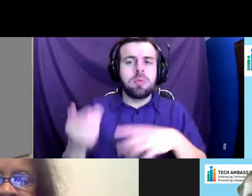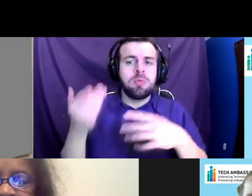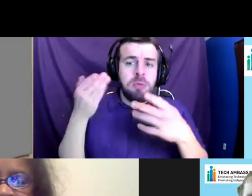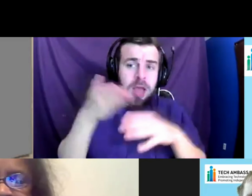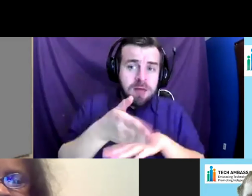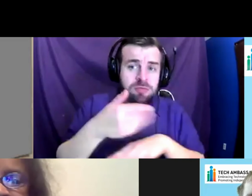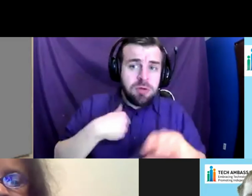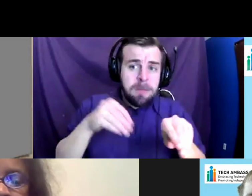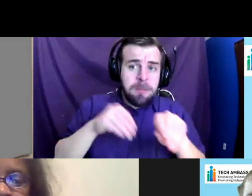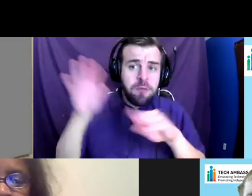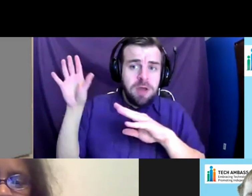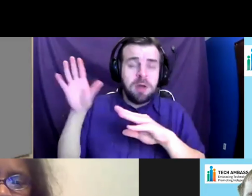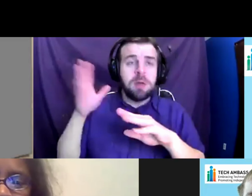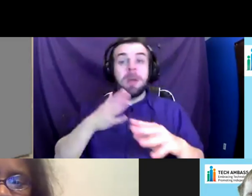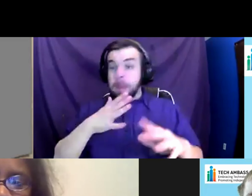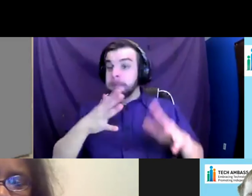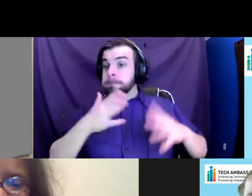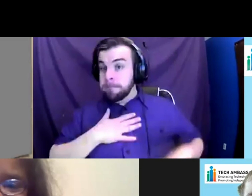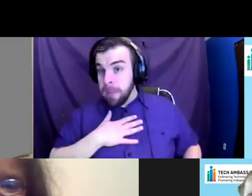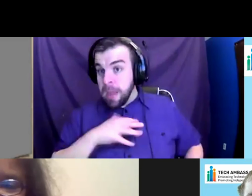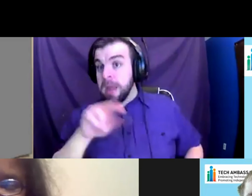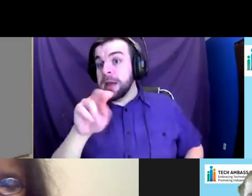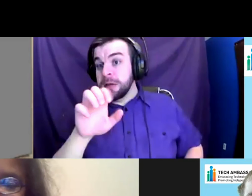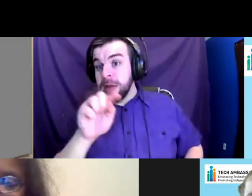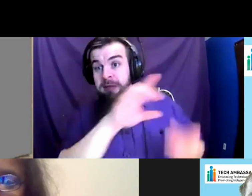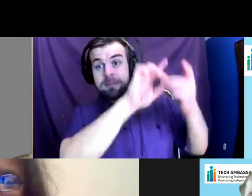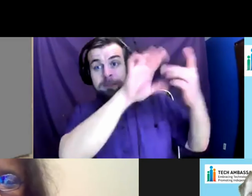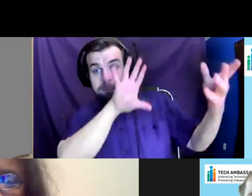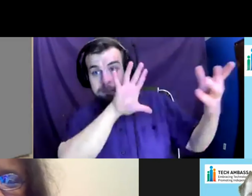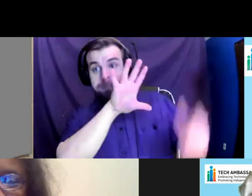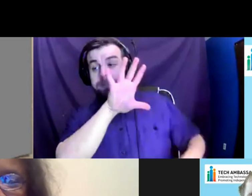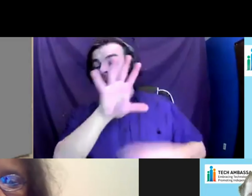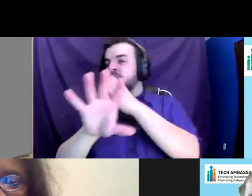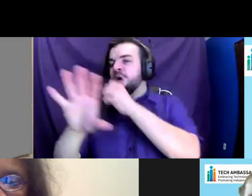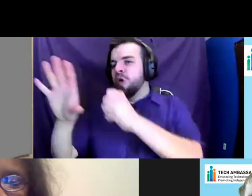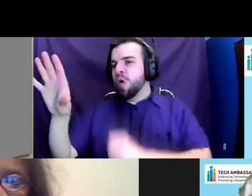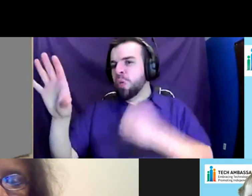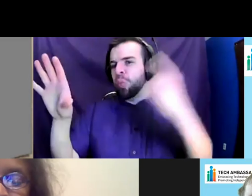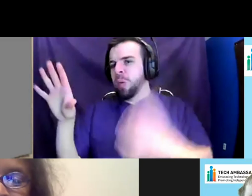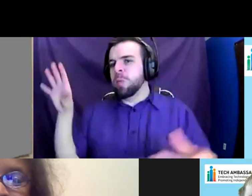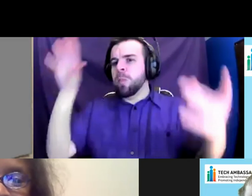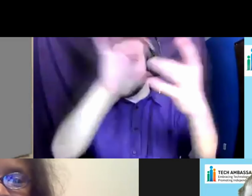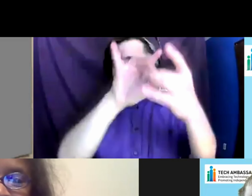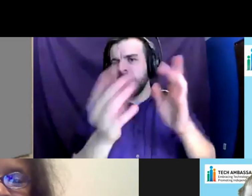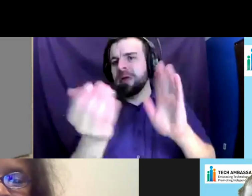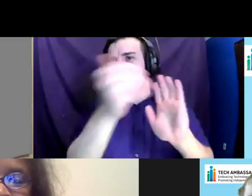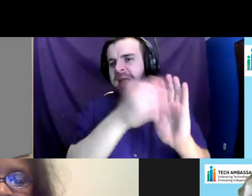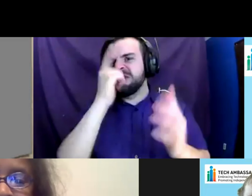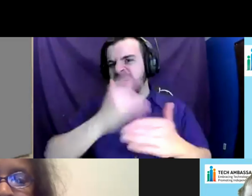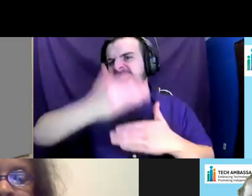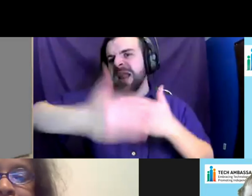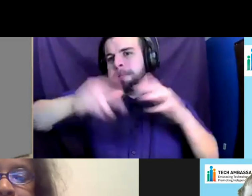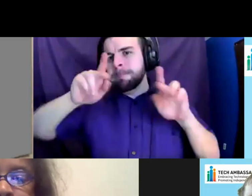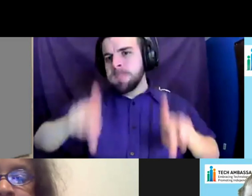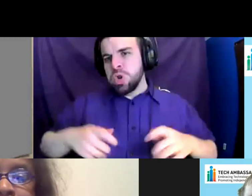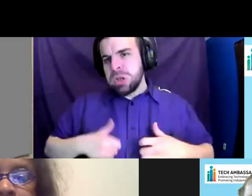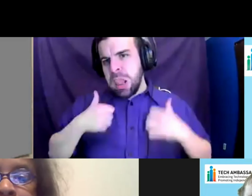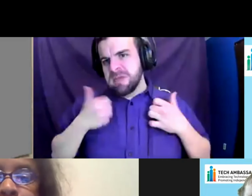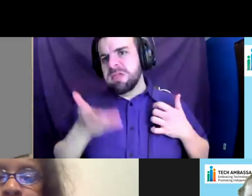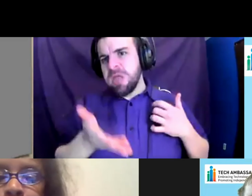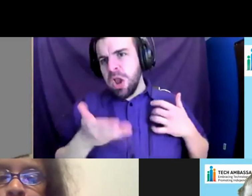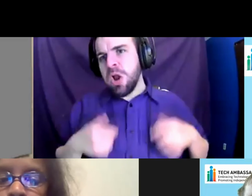it back in for whoever moves in next. Yeah, very Yeah. good point. Yeah, so when you get it, keep it because you